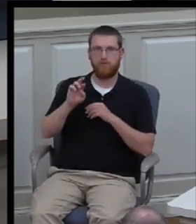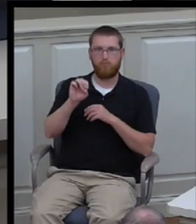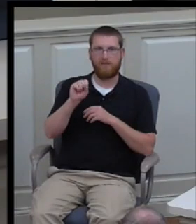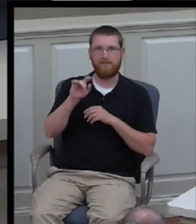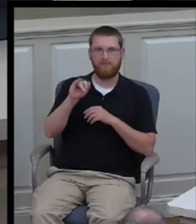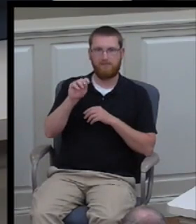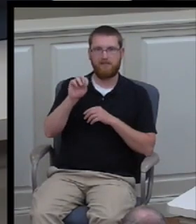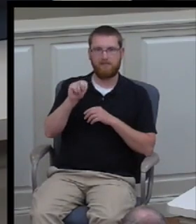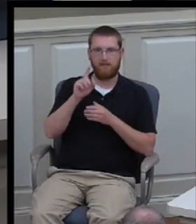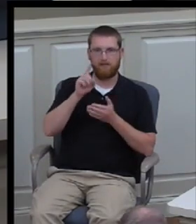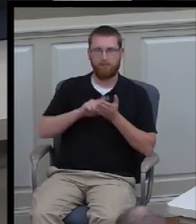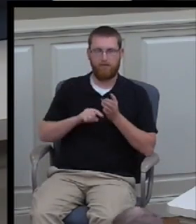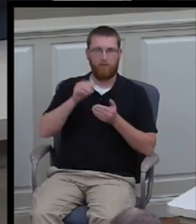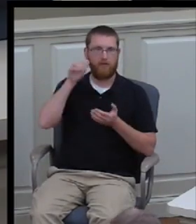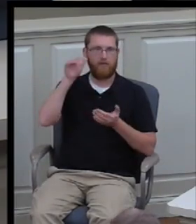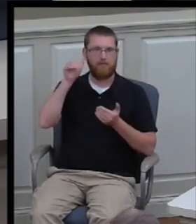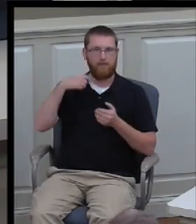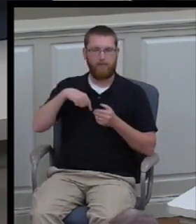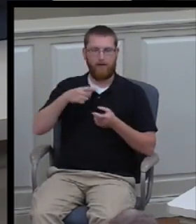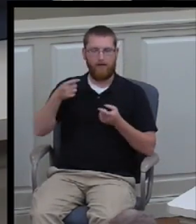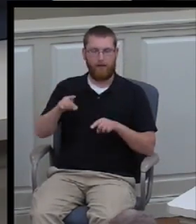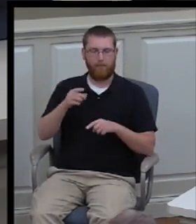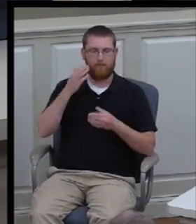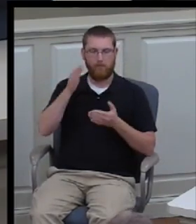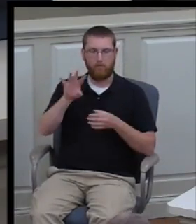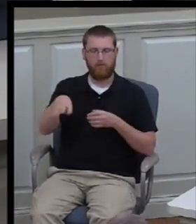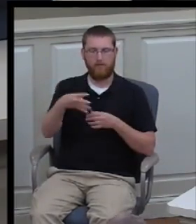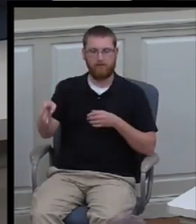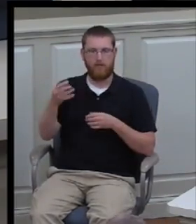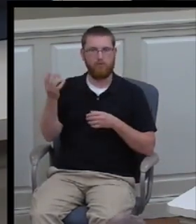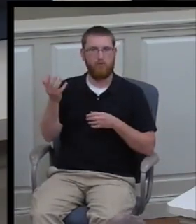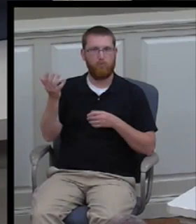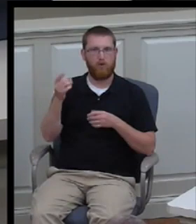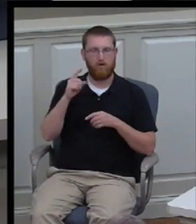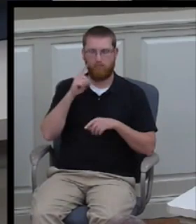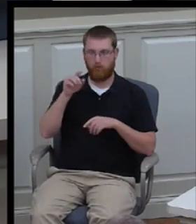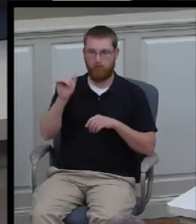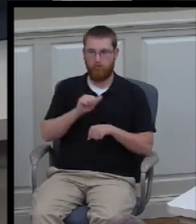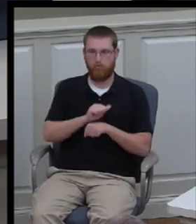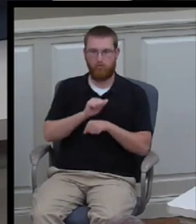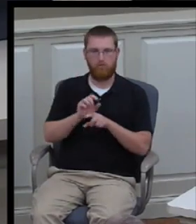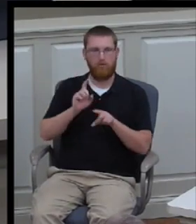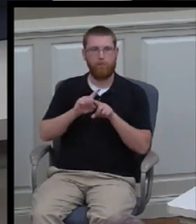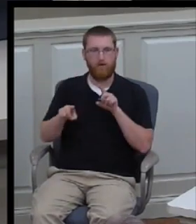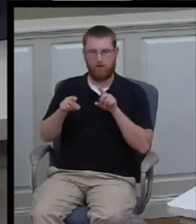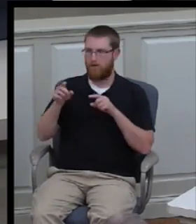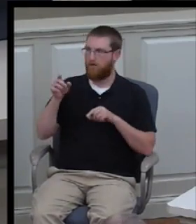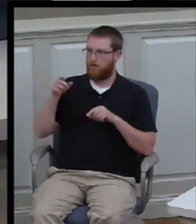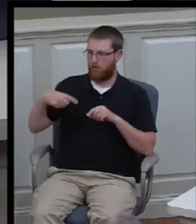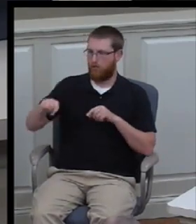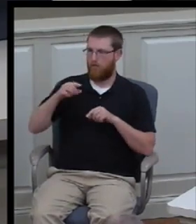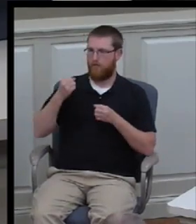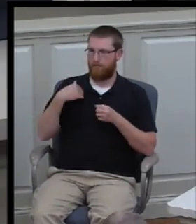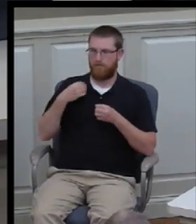would anticipate that happening. We don't know what the schedule would that be for that work, but again, there would be several